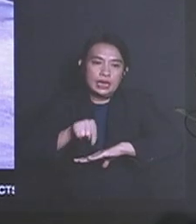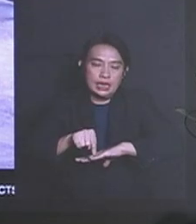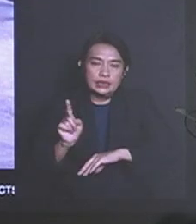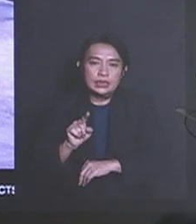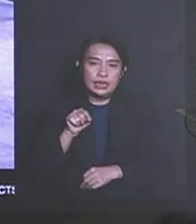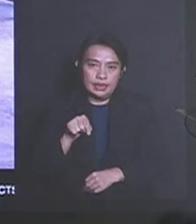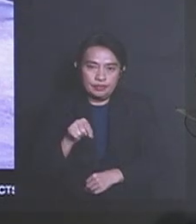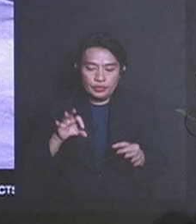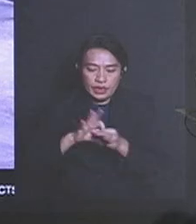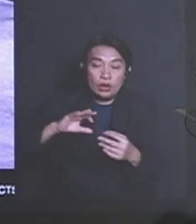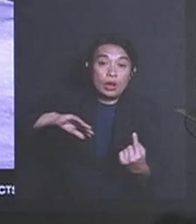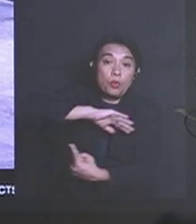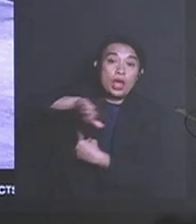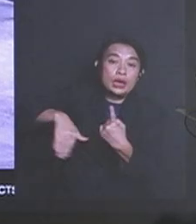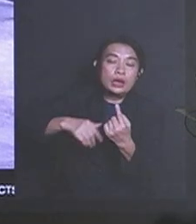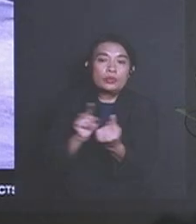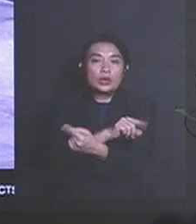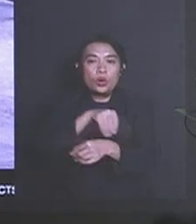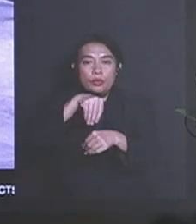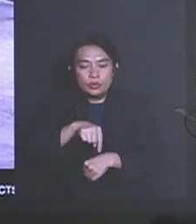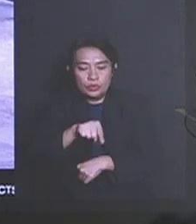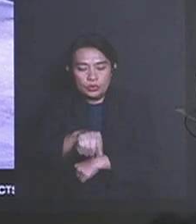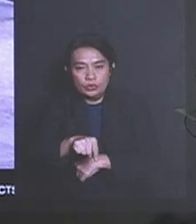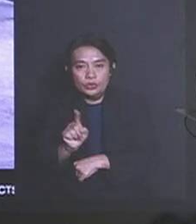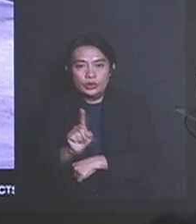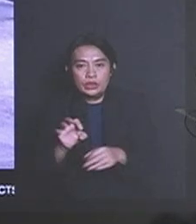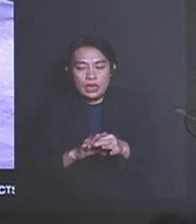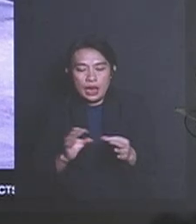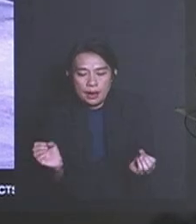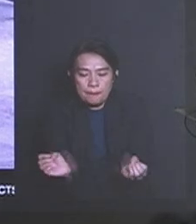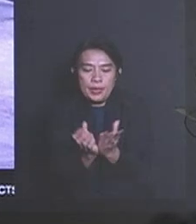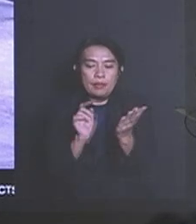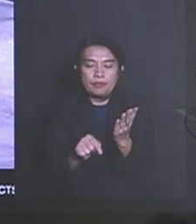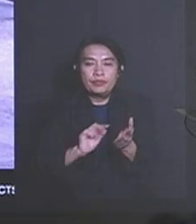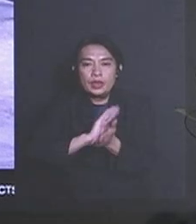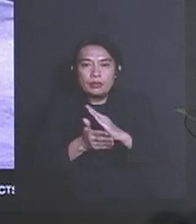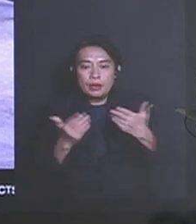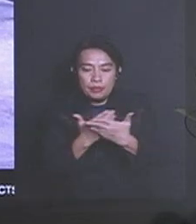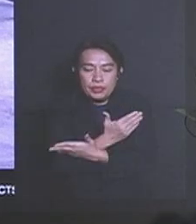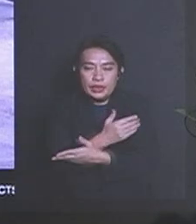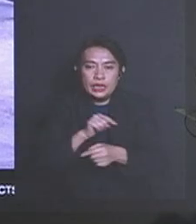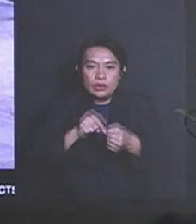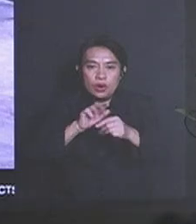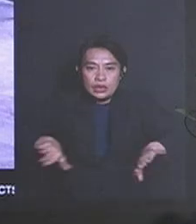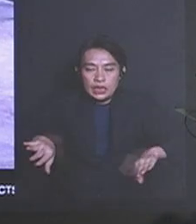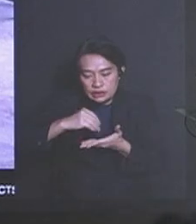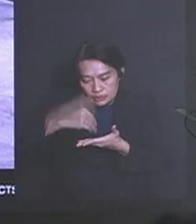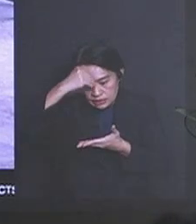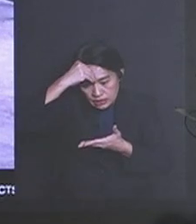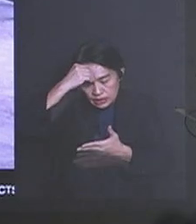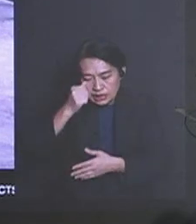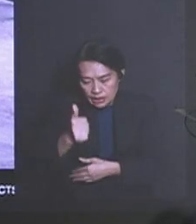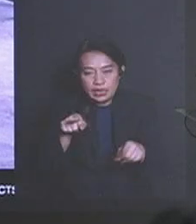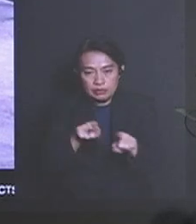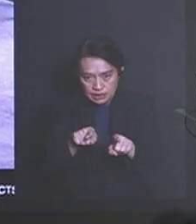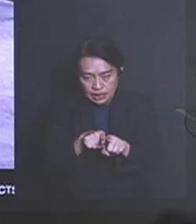long-term development of special students. We therefore decided that since we do not have any budget, we will make the use